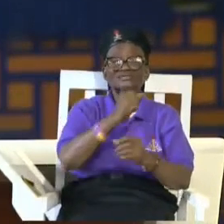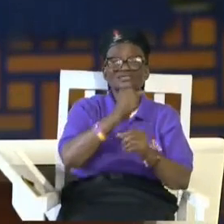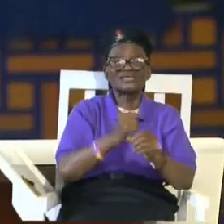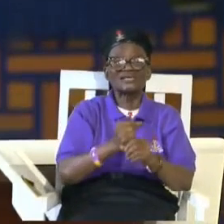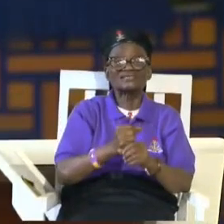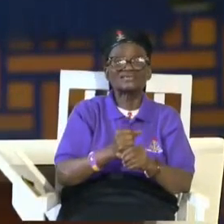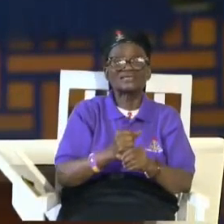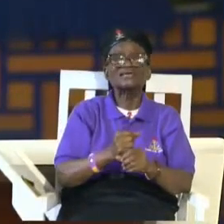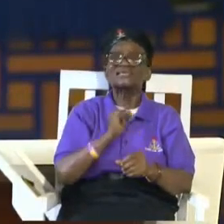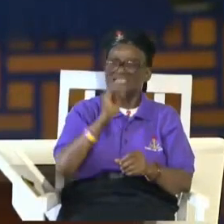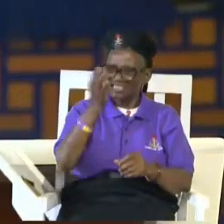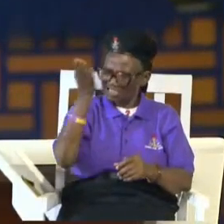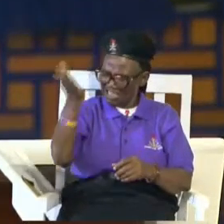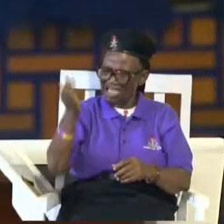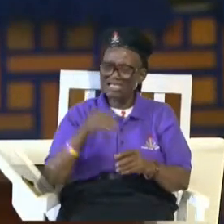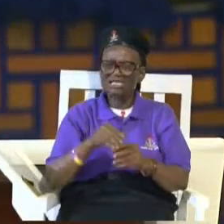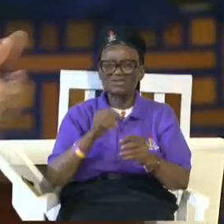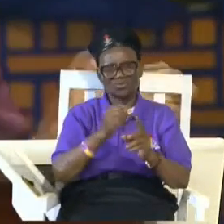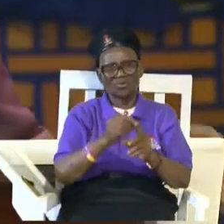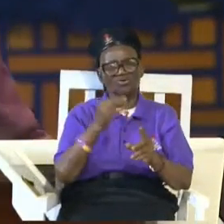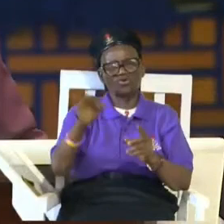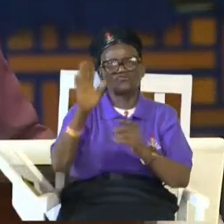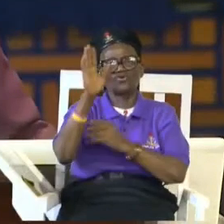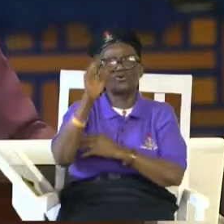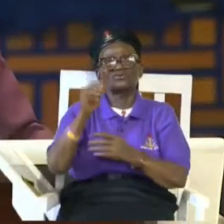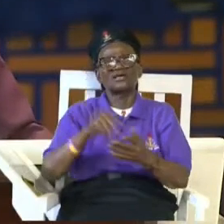Is there in the Word of God, Psalm 90 verse 4?